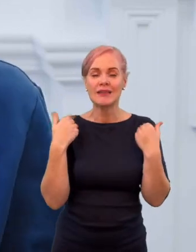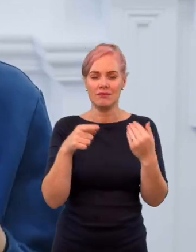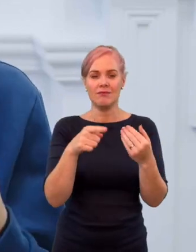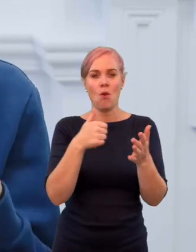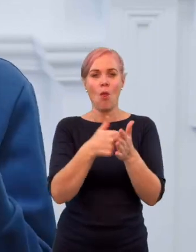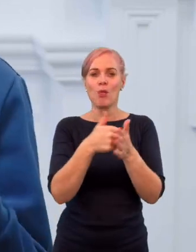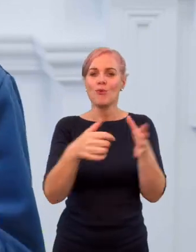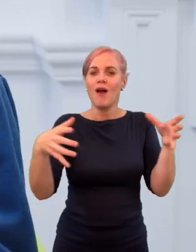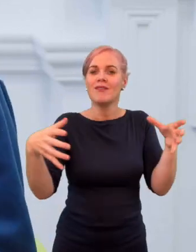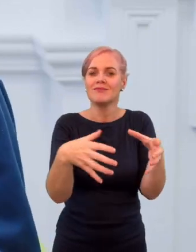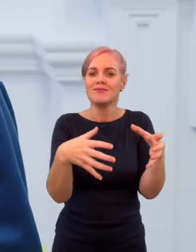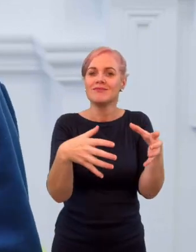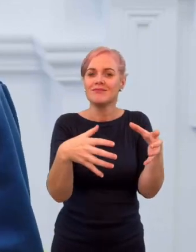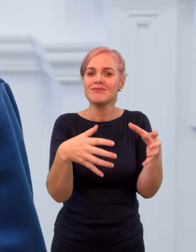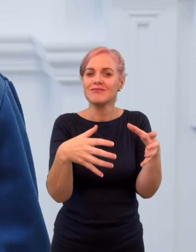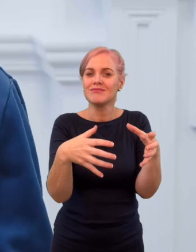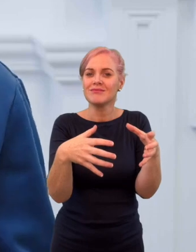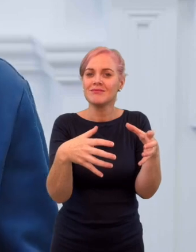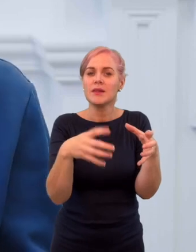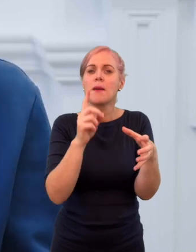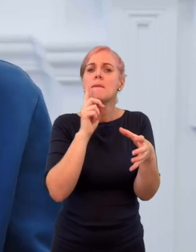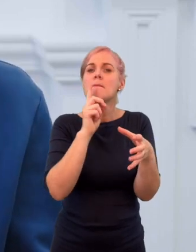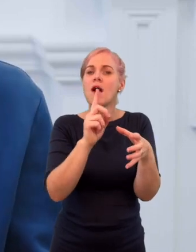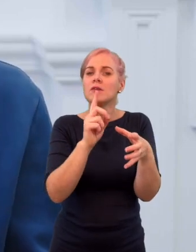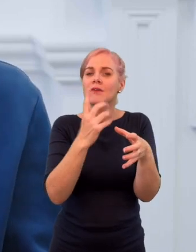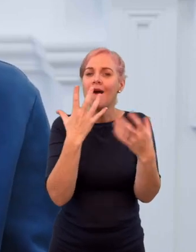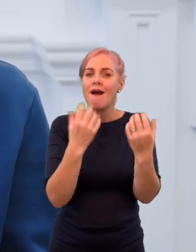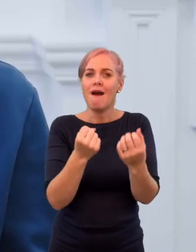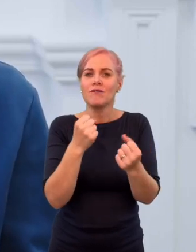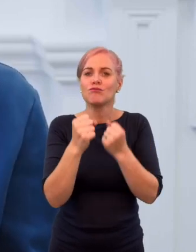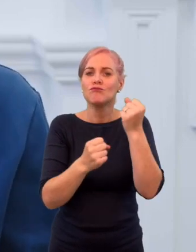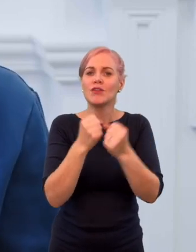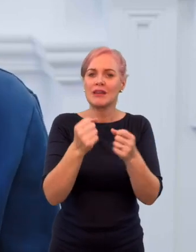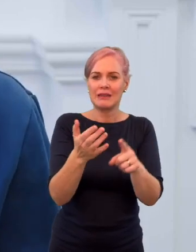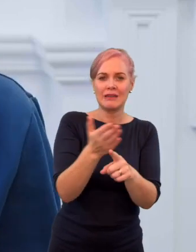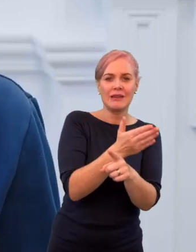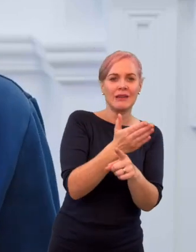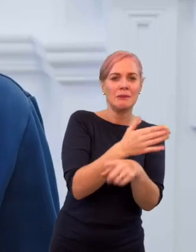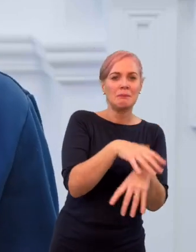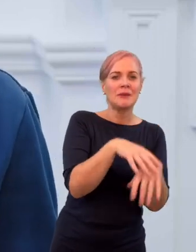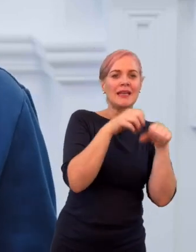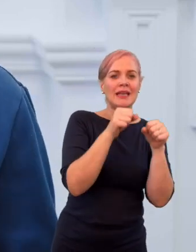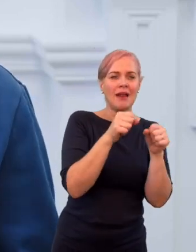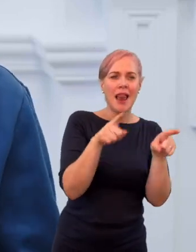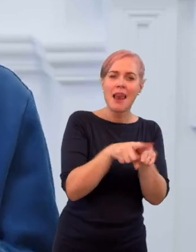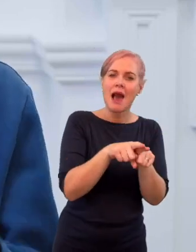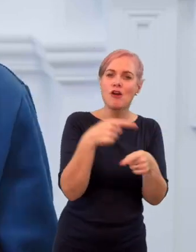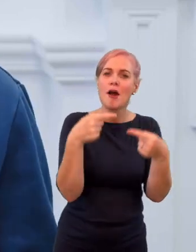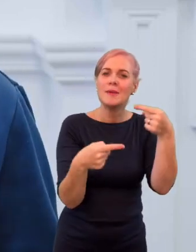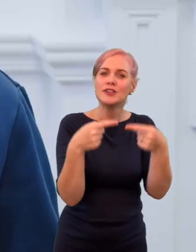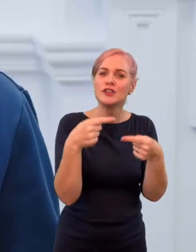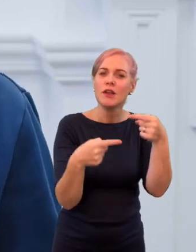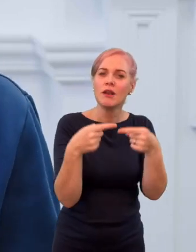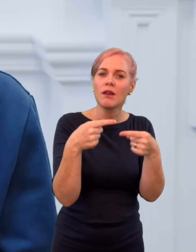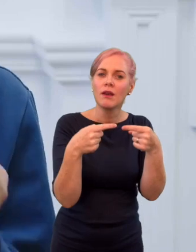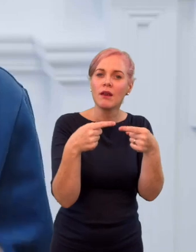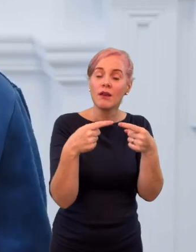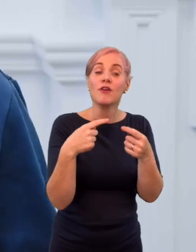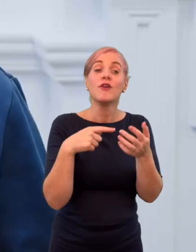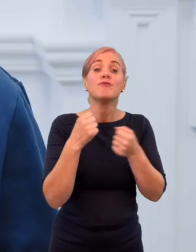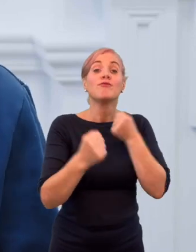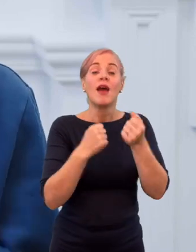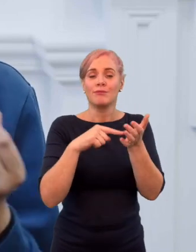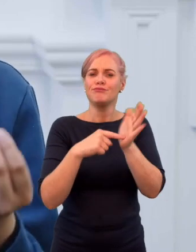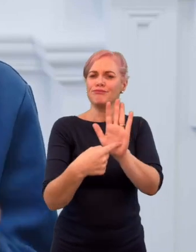those where they do those things together. But then there's the running at the very, very beginning where it's almost like a competition.